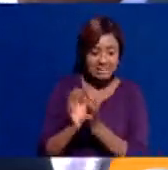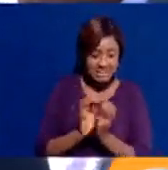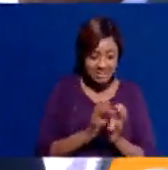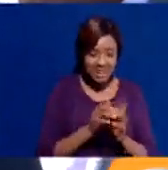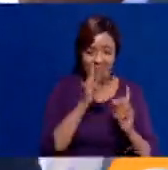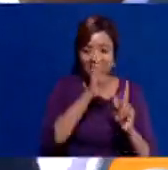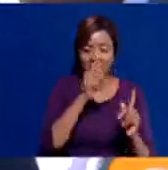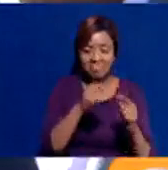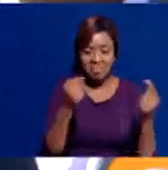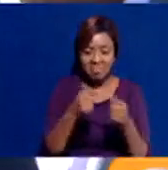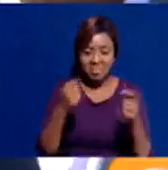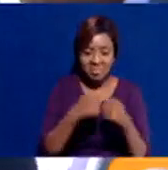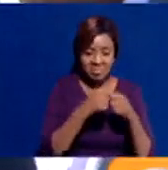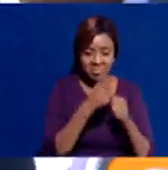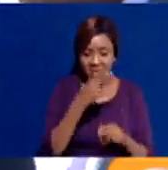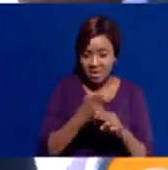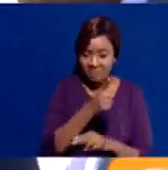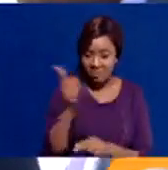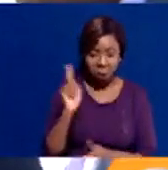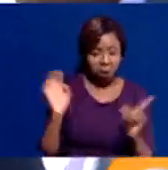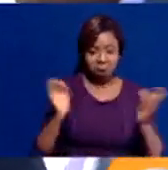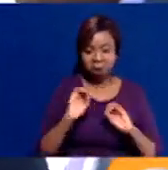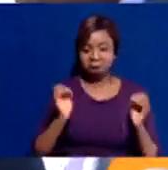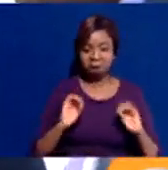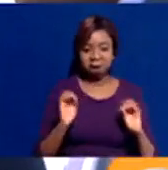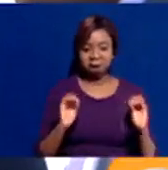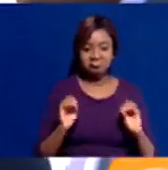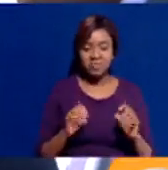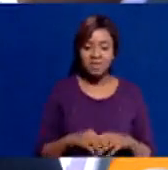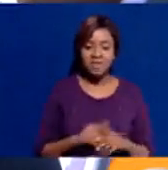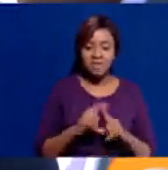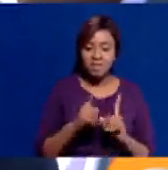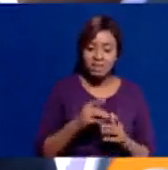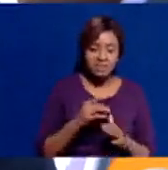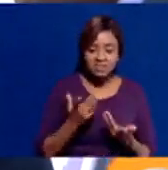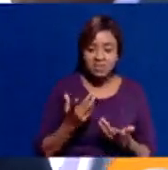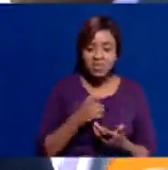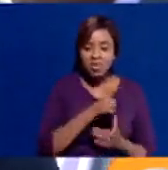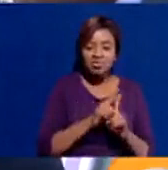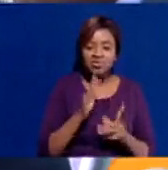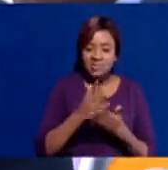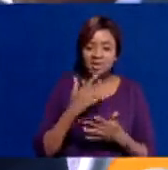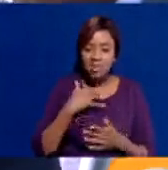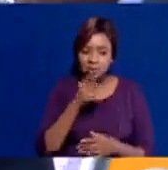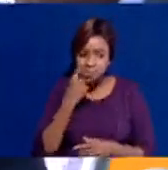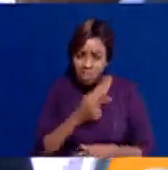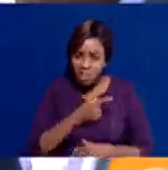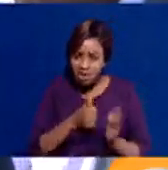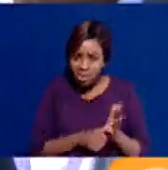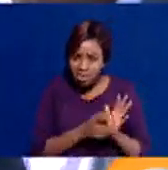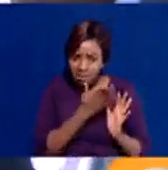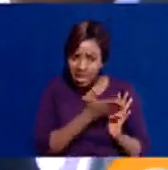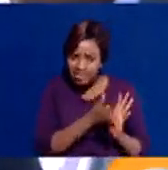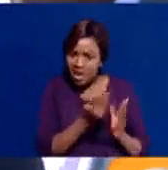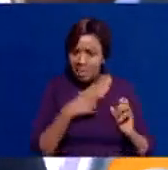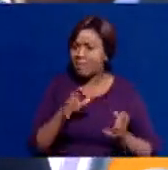about the president or the deputy president. We speak privately. And there are those who are trying to take advantage, you know, and especially coming from other parties, from